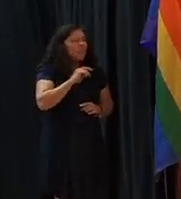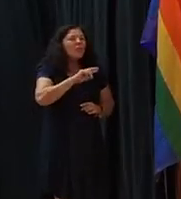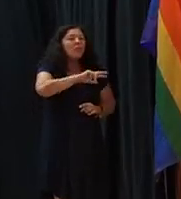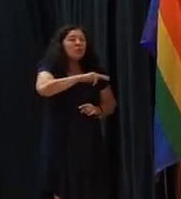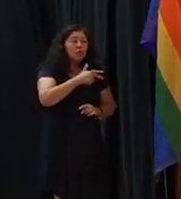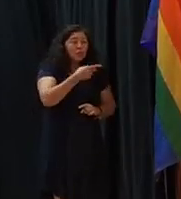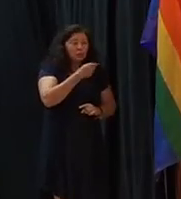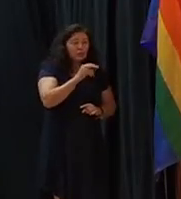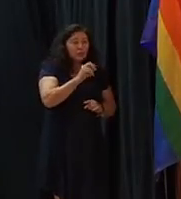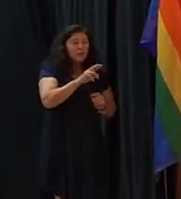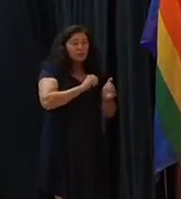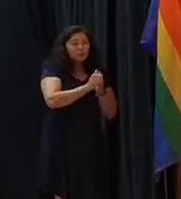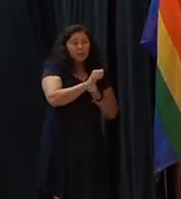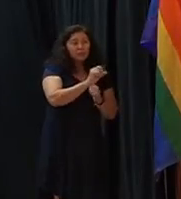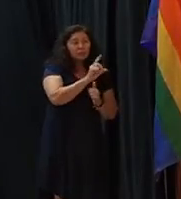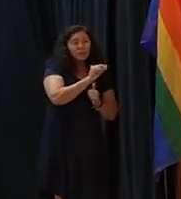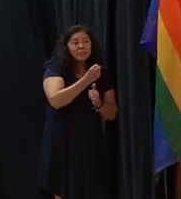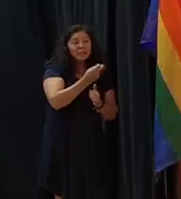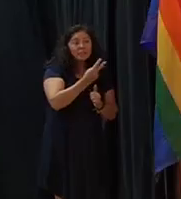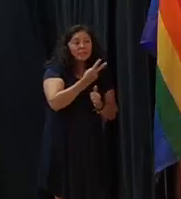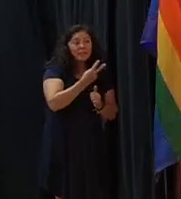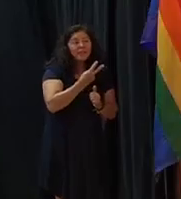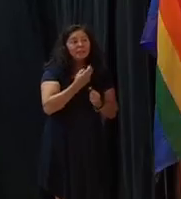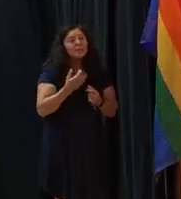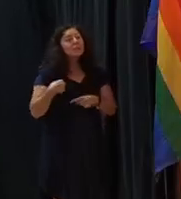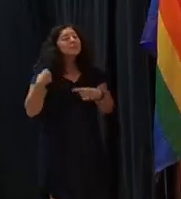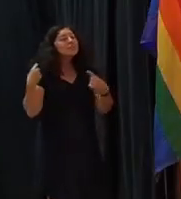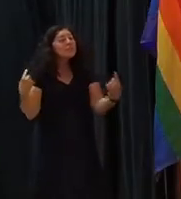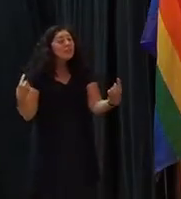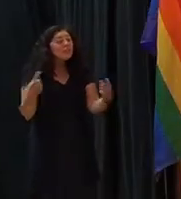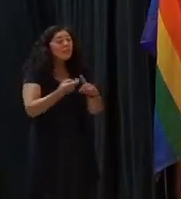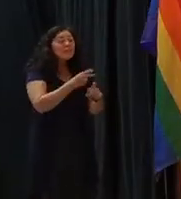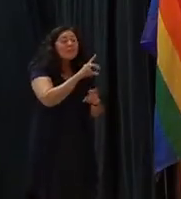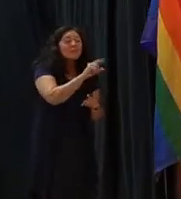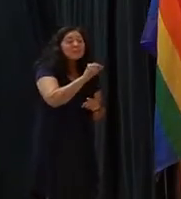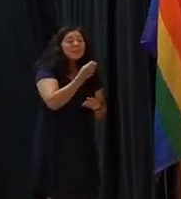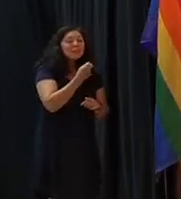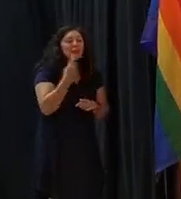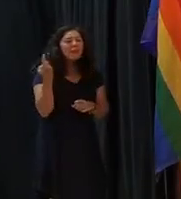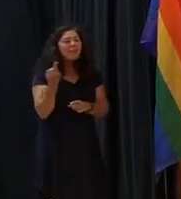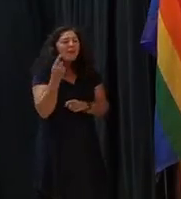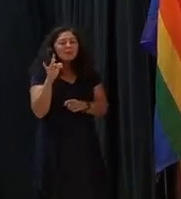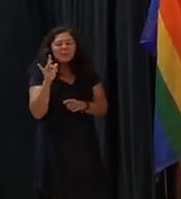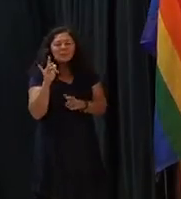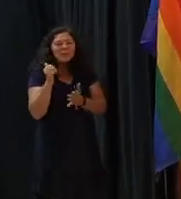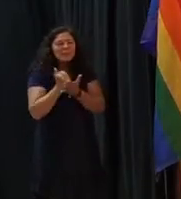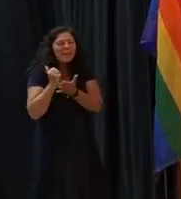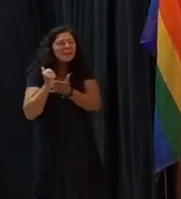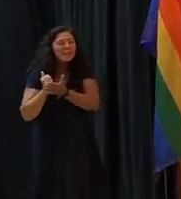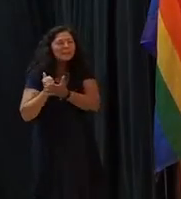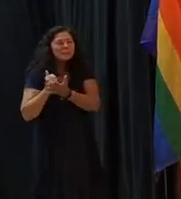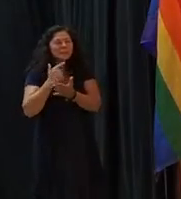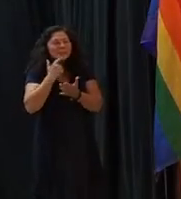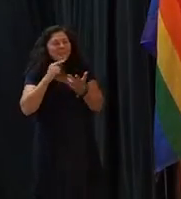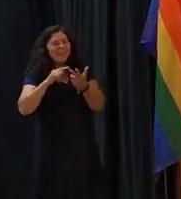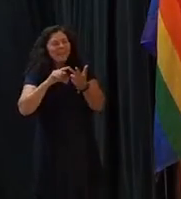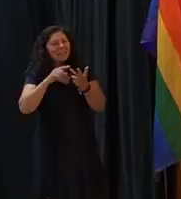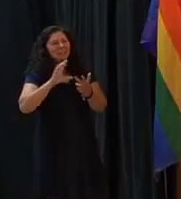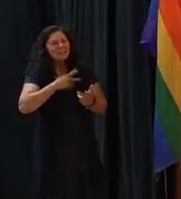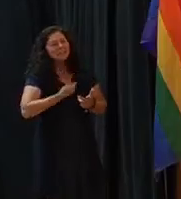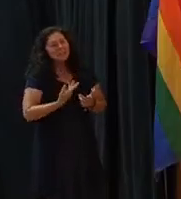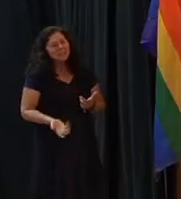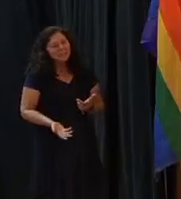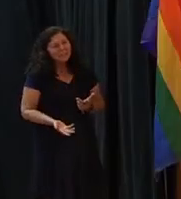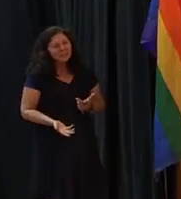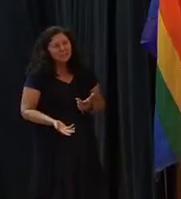in 2012, and so far we only have 25 passports that have been issued as the transgender passports that have been issued. So I think